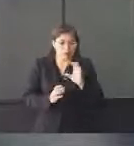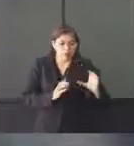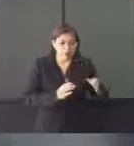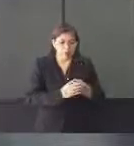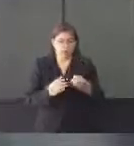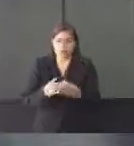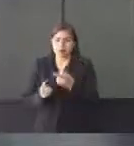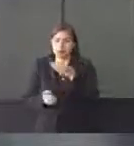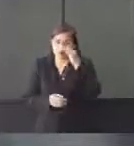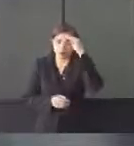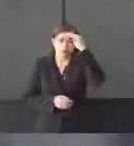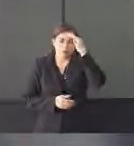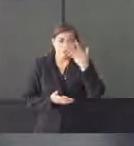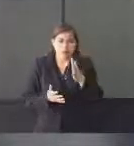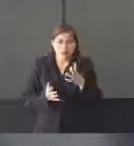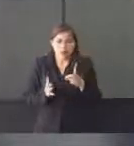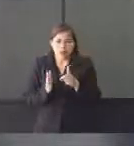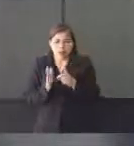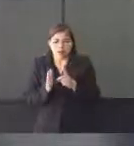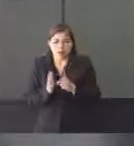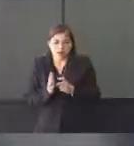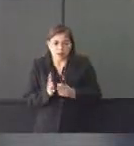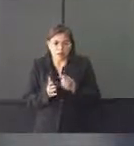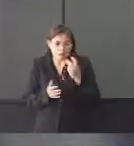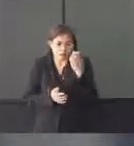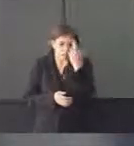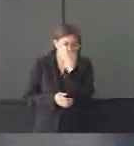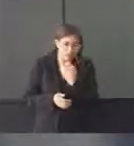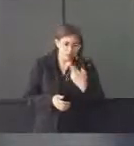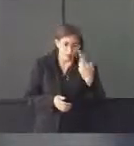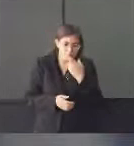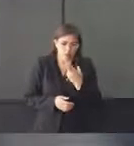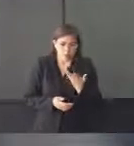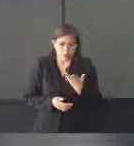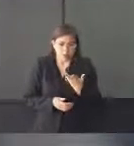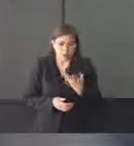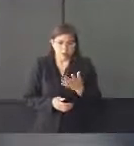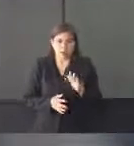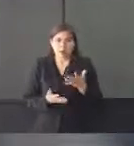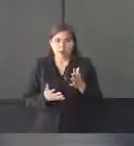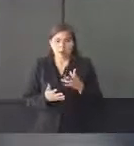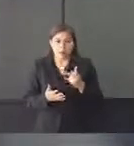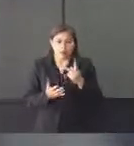collectively to address this, but to give you an idea, data of the studies we've conducted indicate